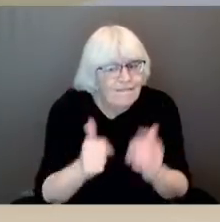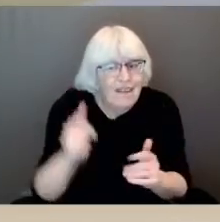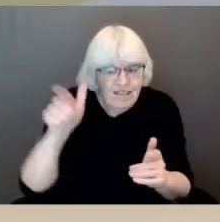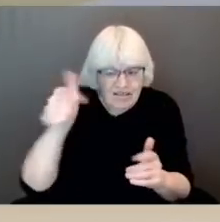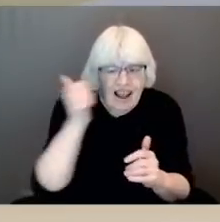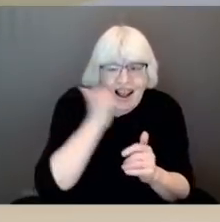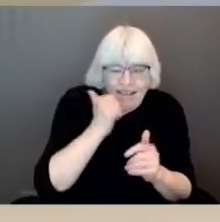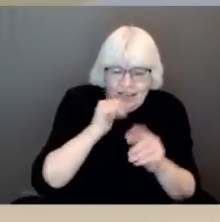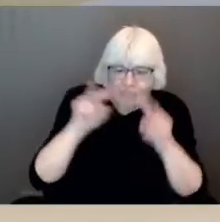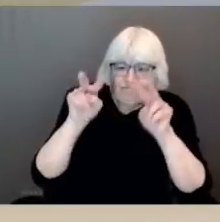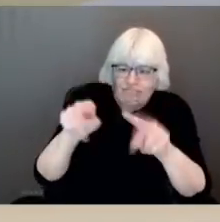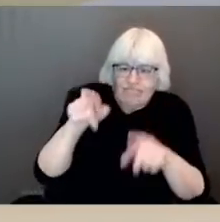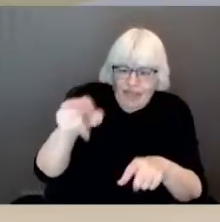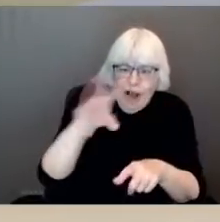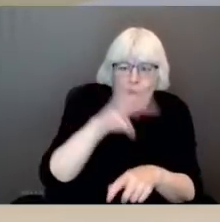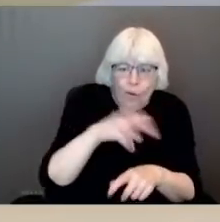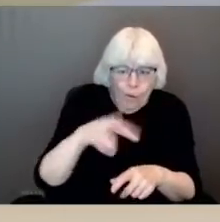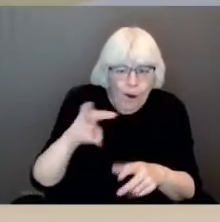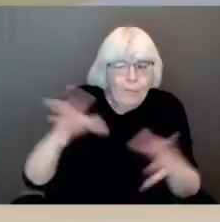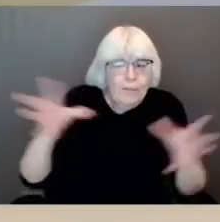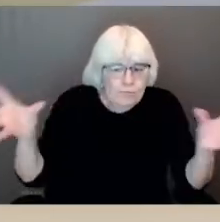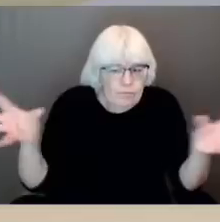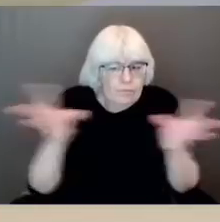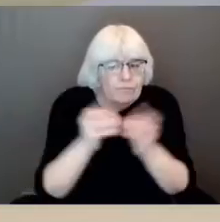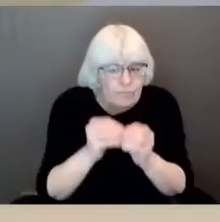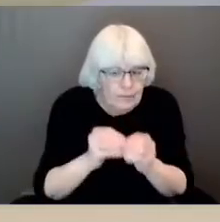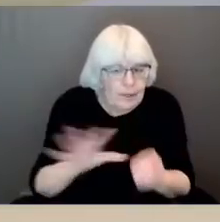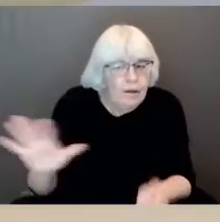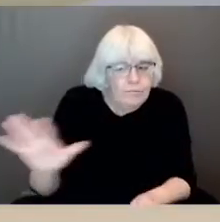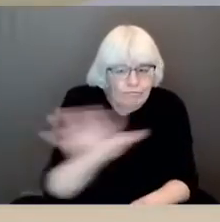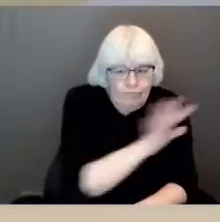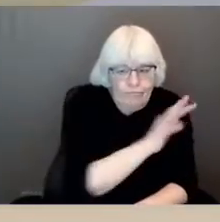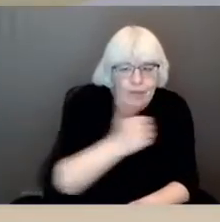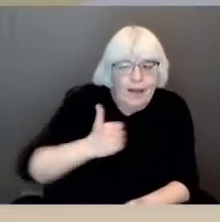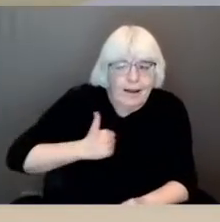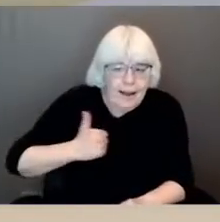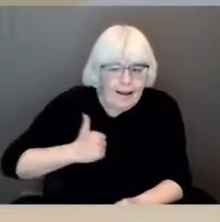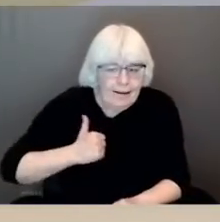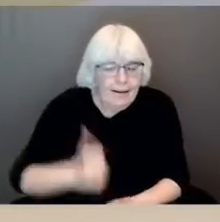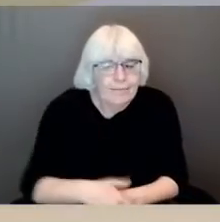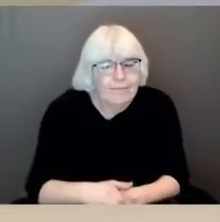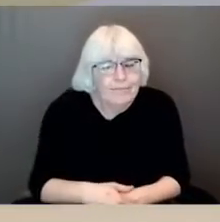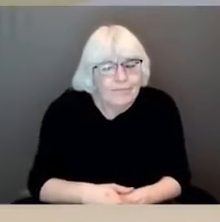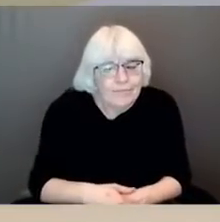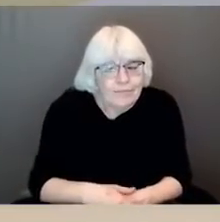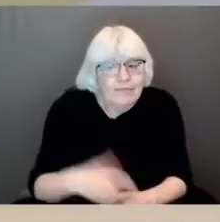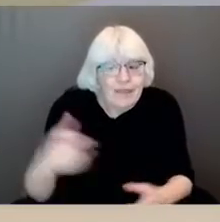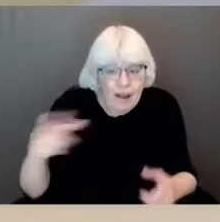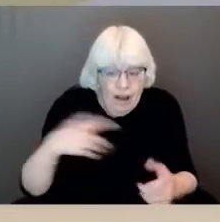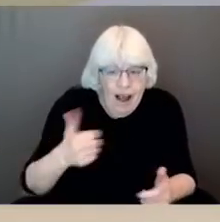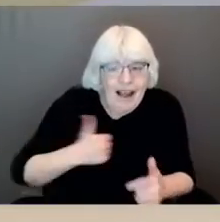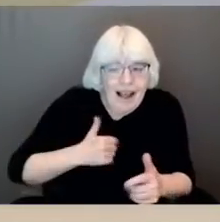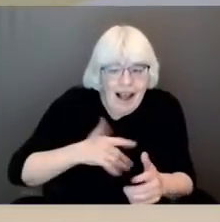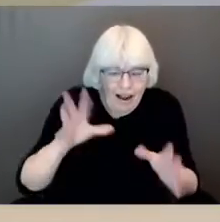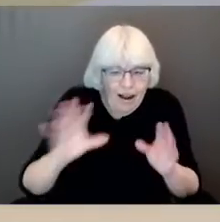So so when I think I mentioned the national data, those were national numbers